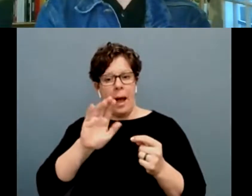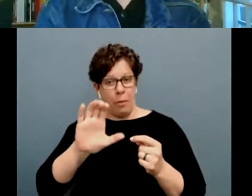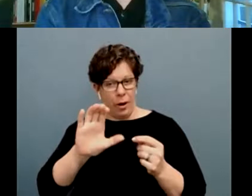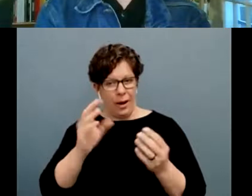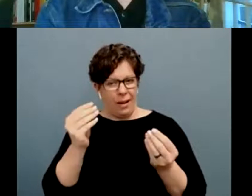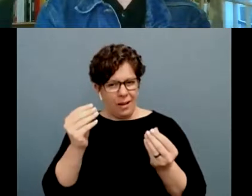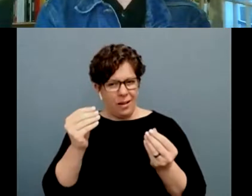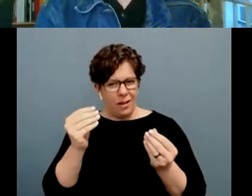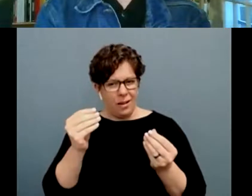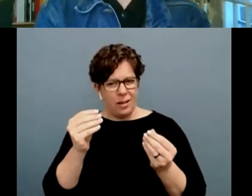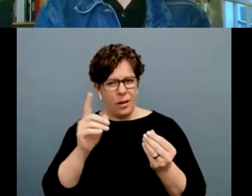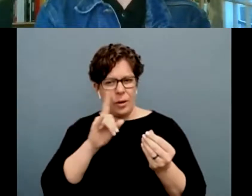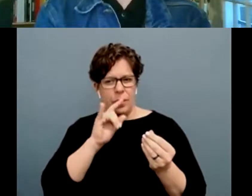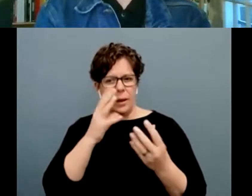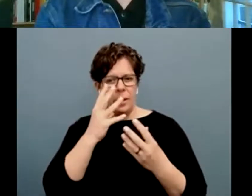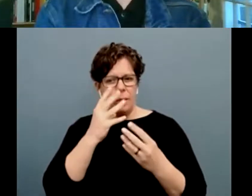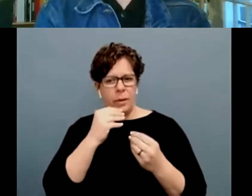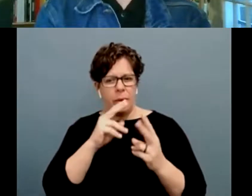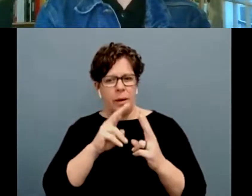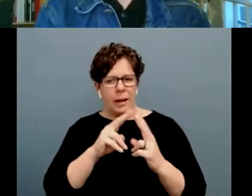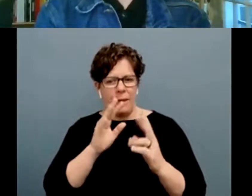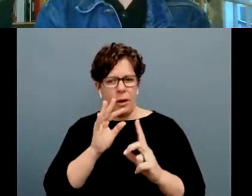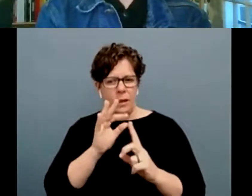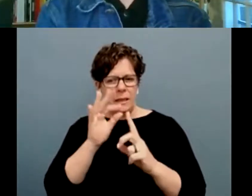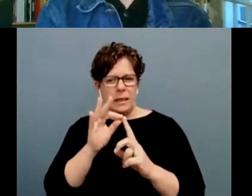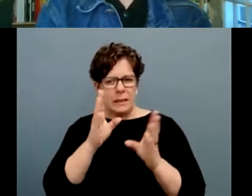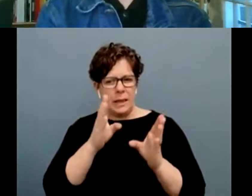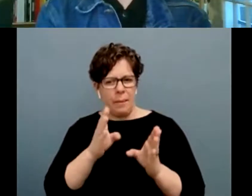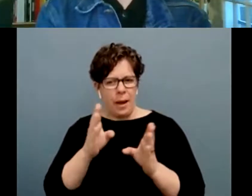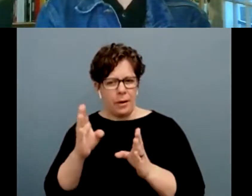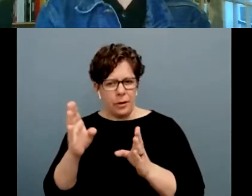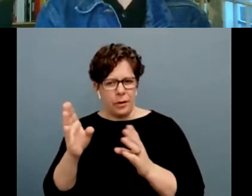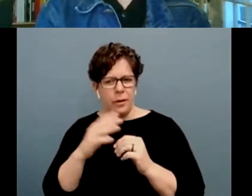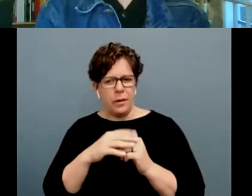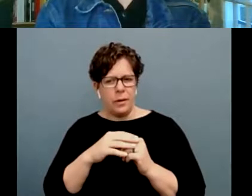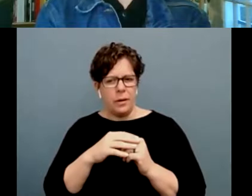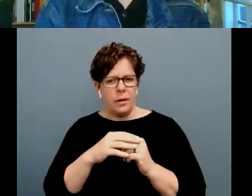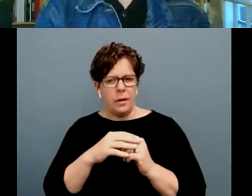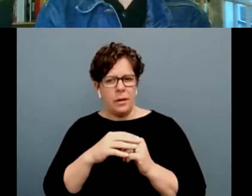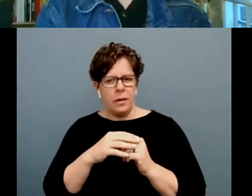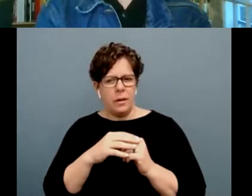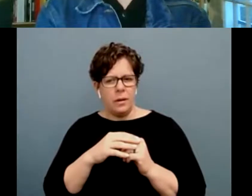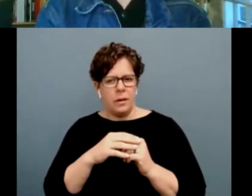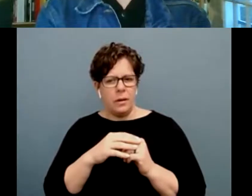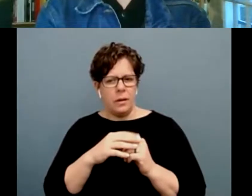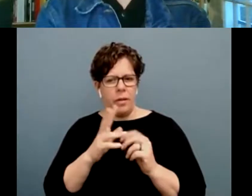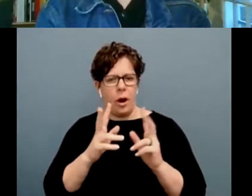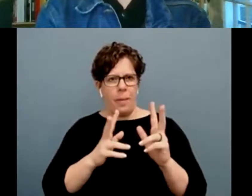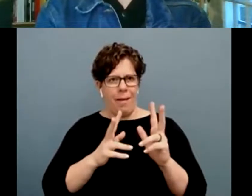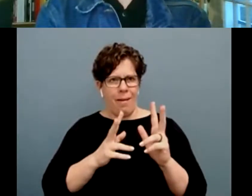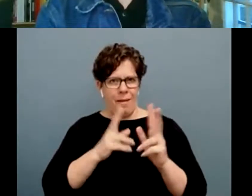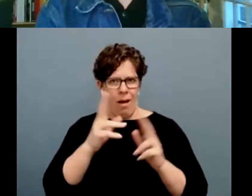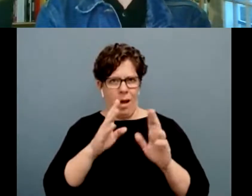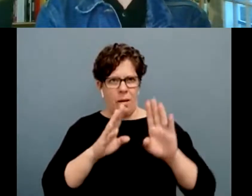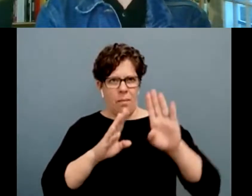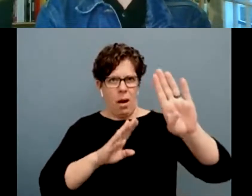these really beautiful and very distinct patterns. But they're being cut apart and applied